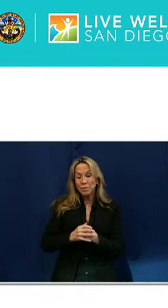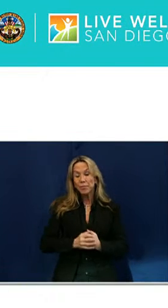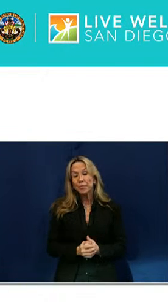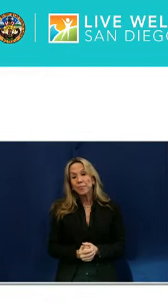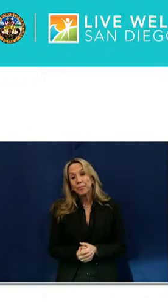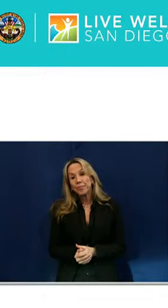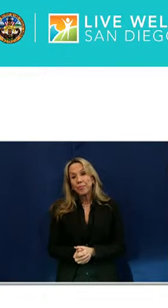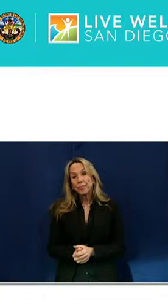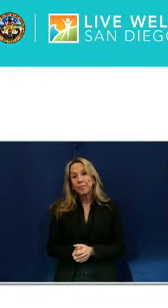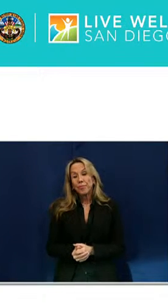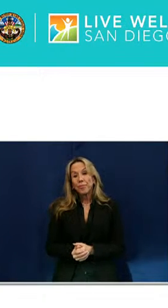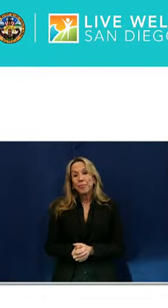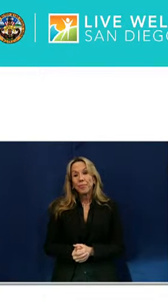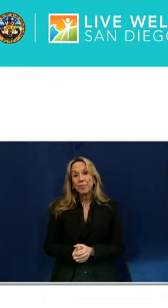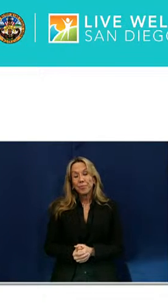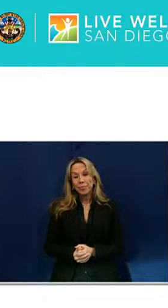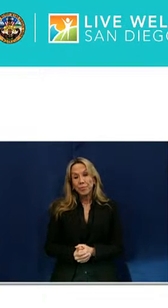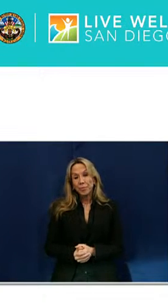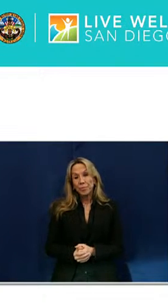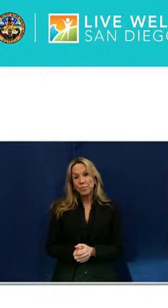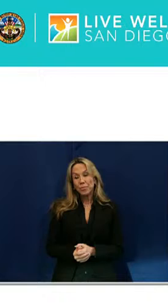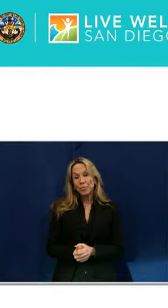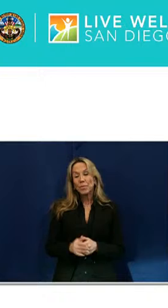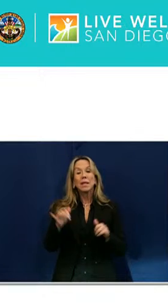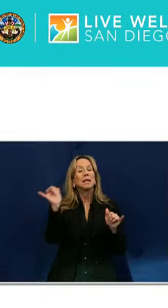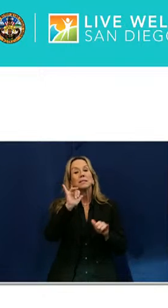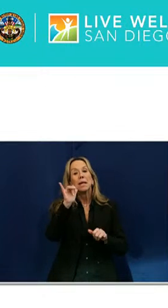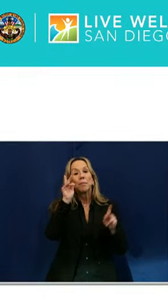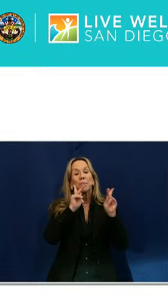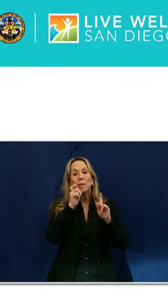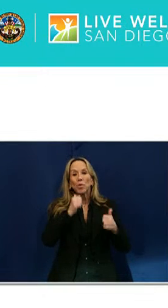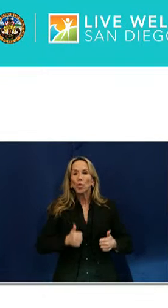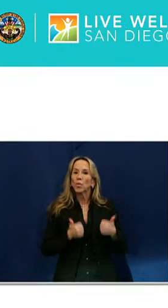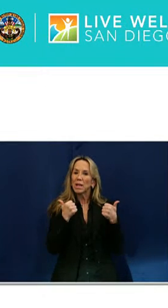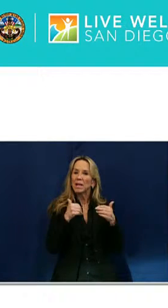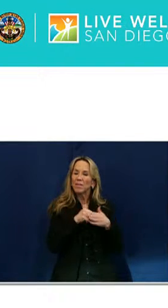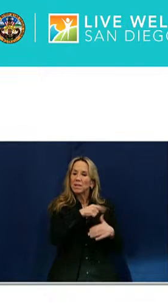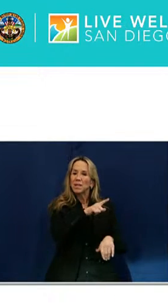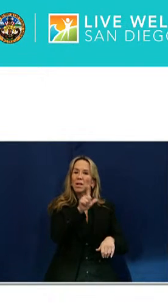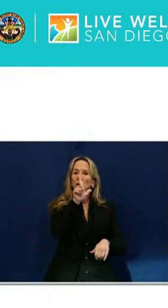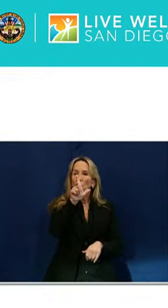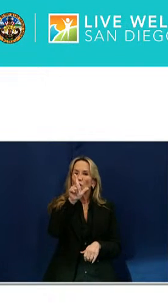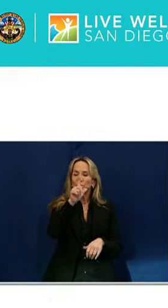disease. And also residents in long-term care facilities.